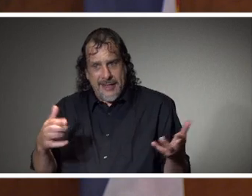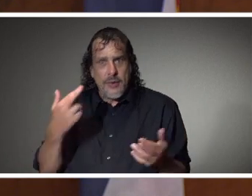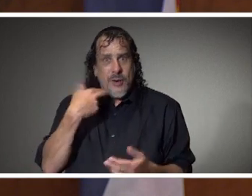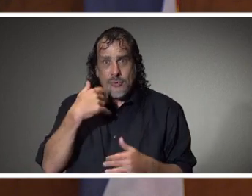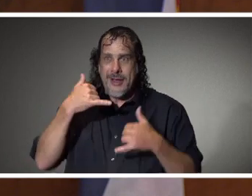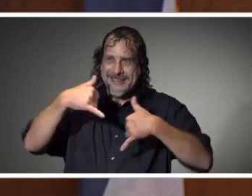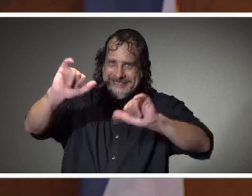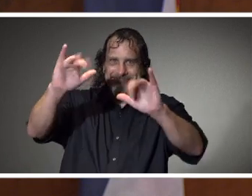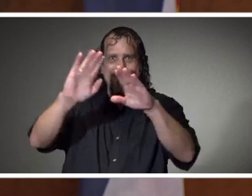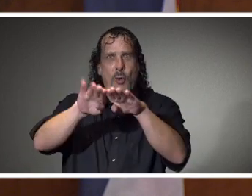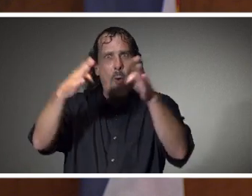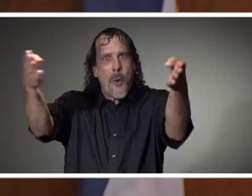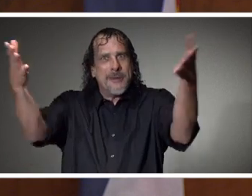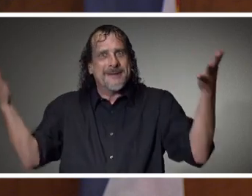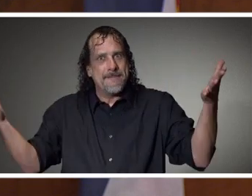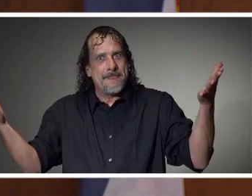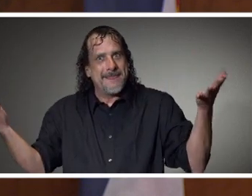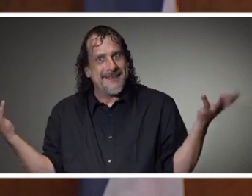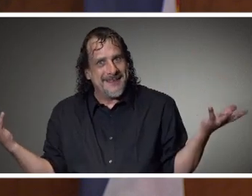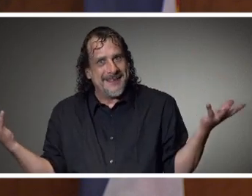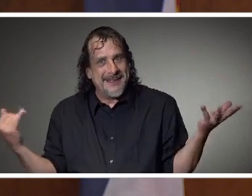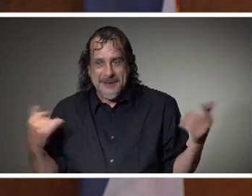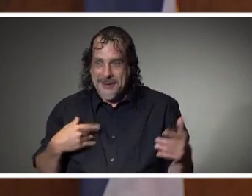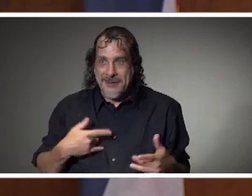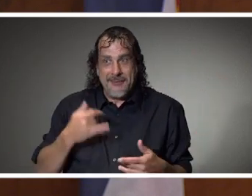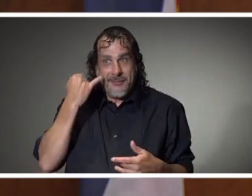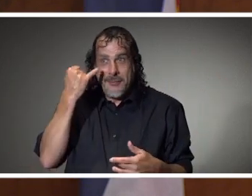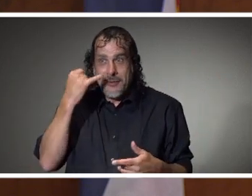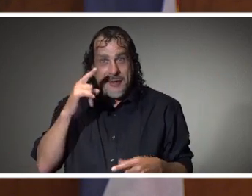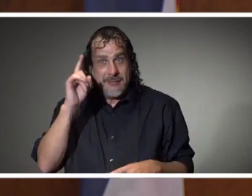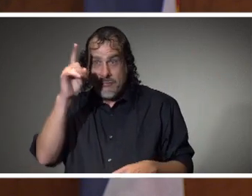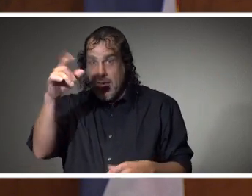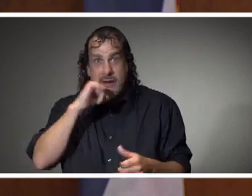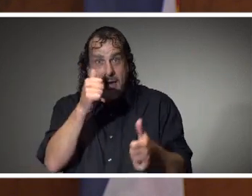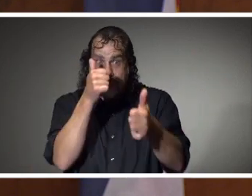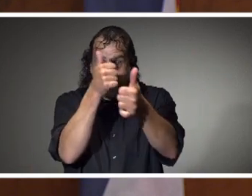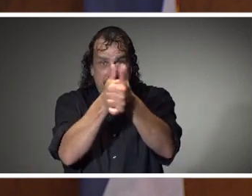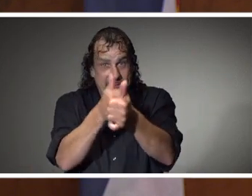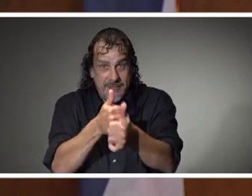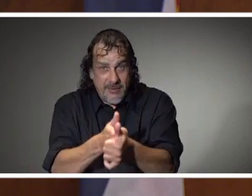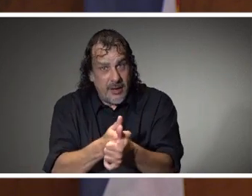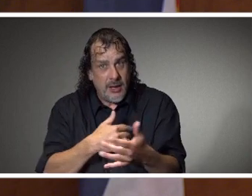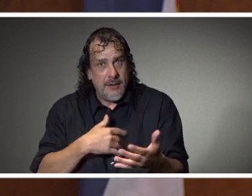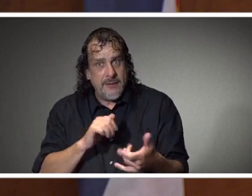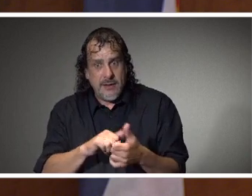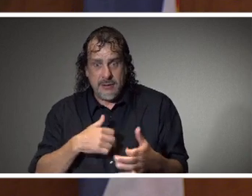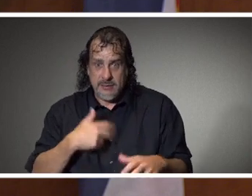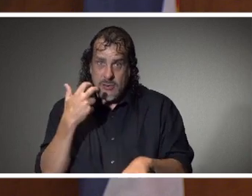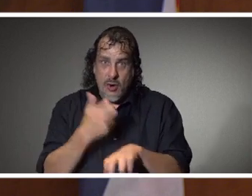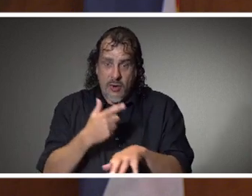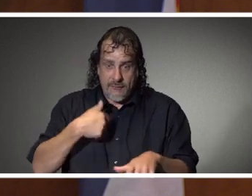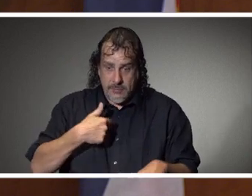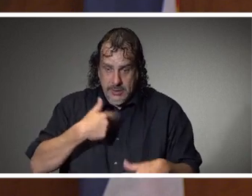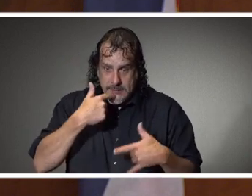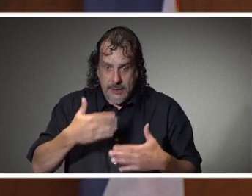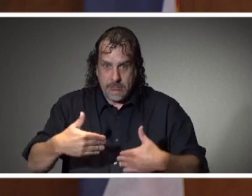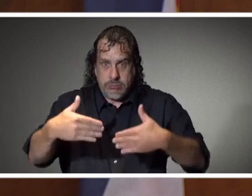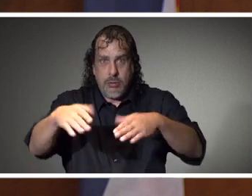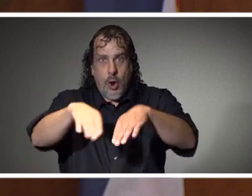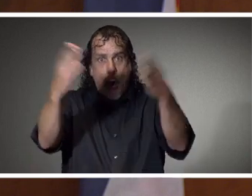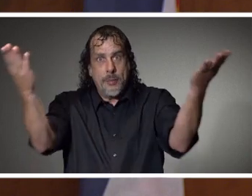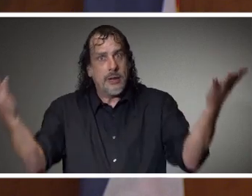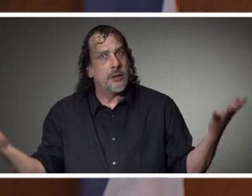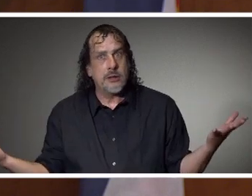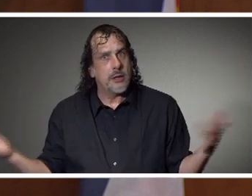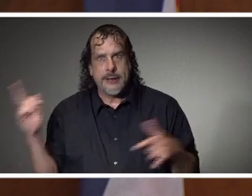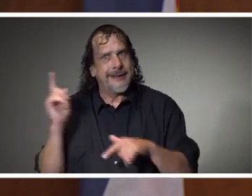open. Because if we could not ensure that we were having compliance, it would be harder for us to make the decision to allow for those restaurants to